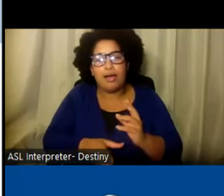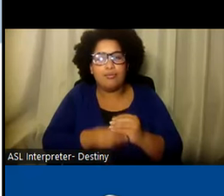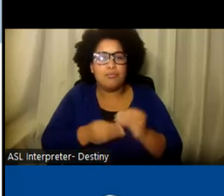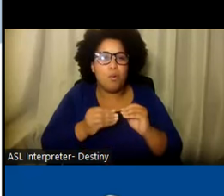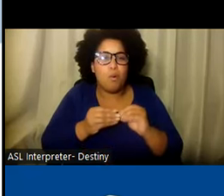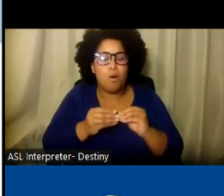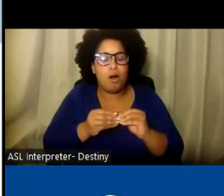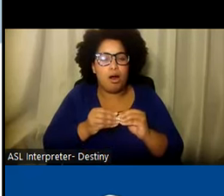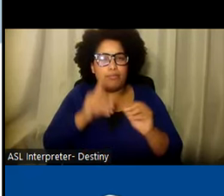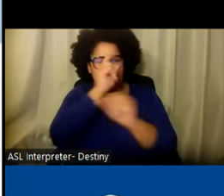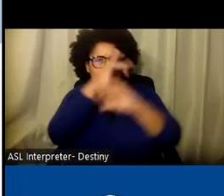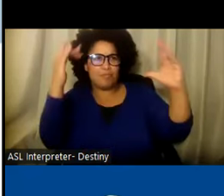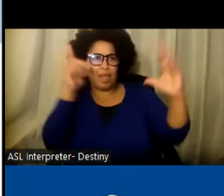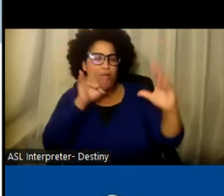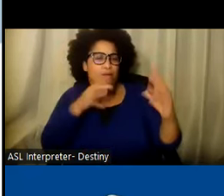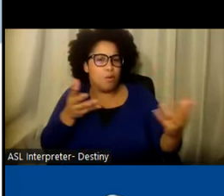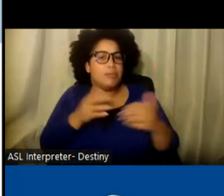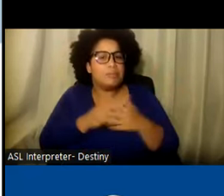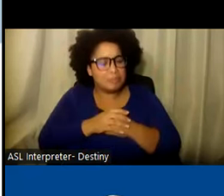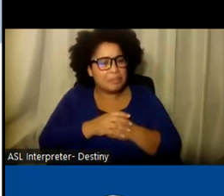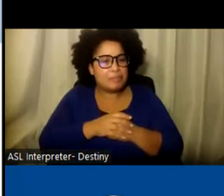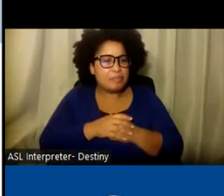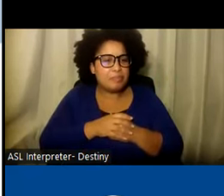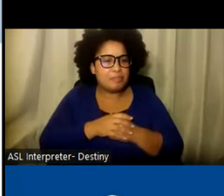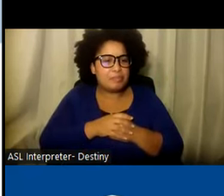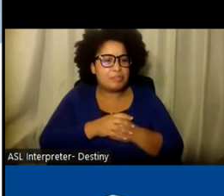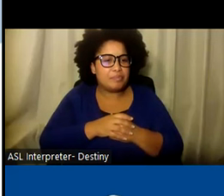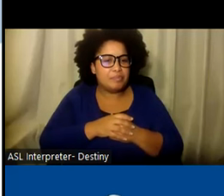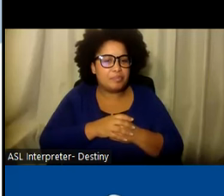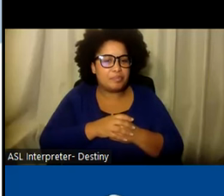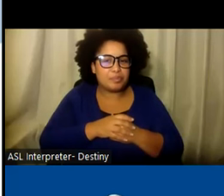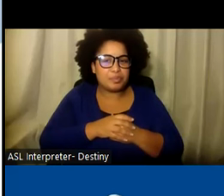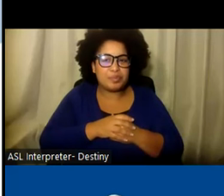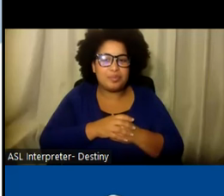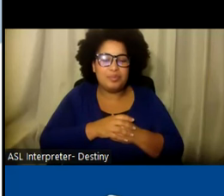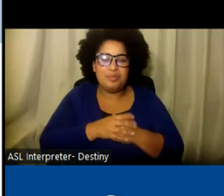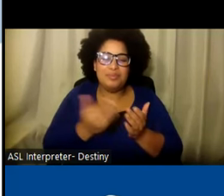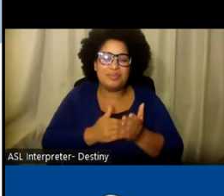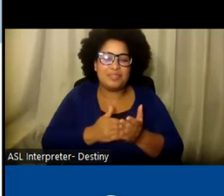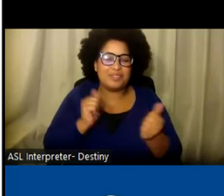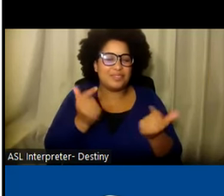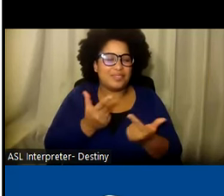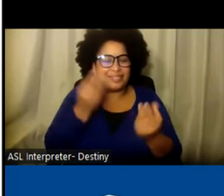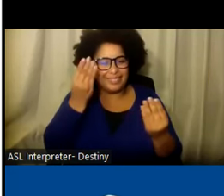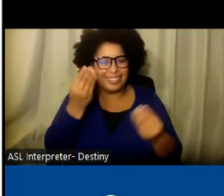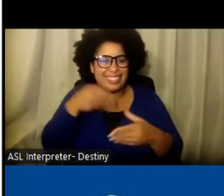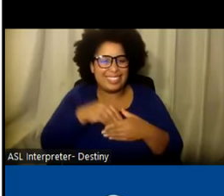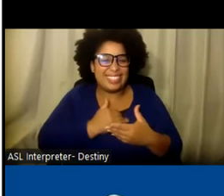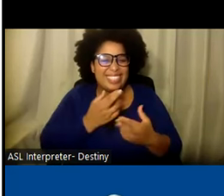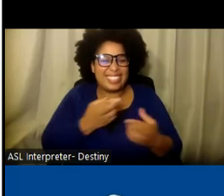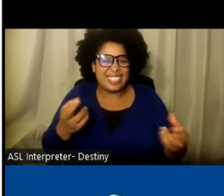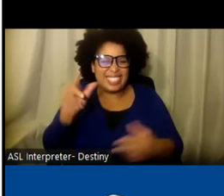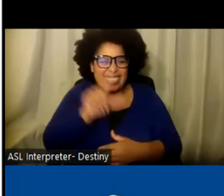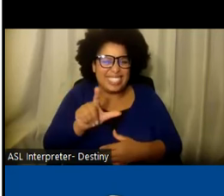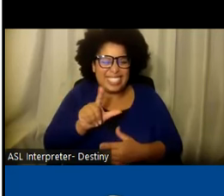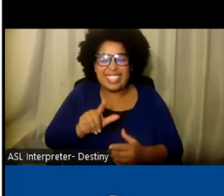the Tailored Day Service program. So I mentioned all of this will exist in our resource library. And next slide, please. Now we're